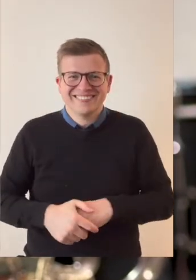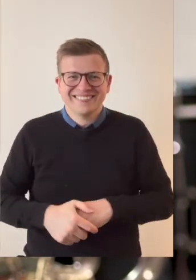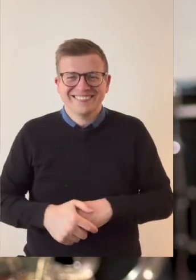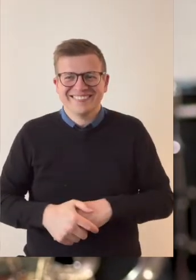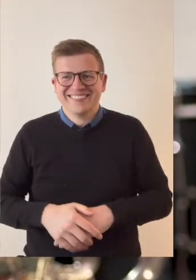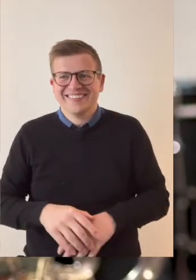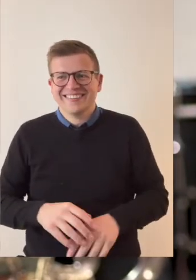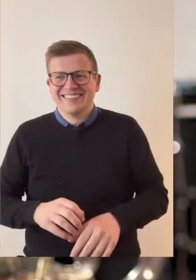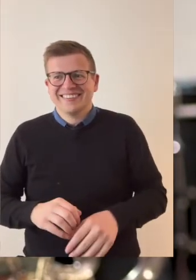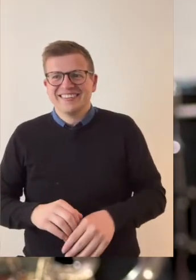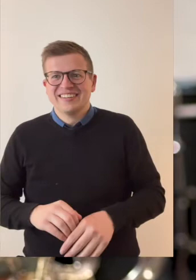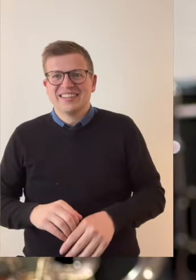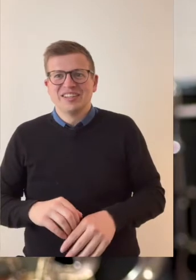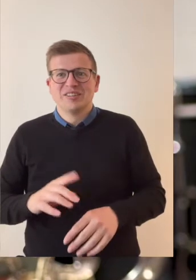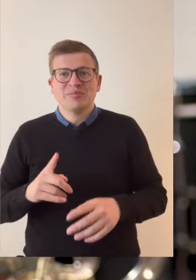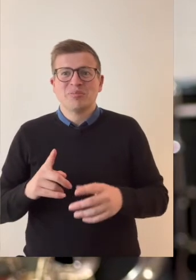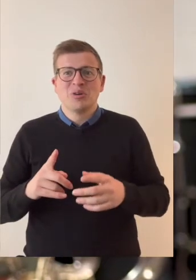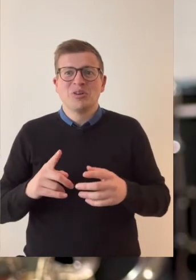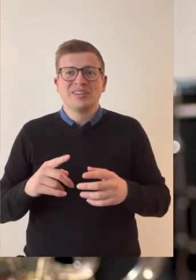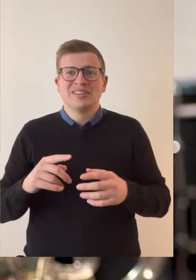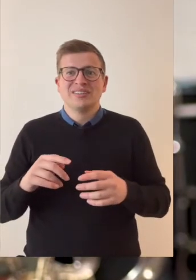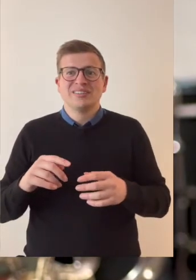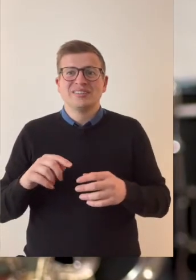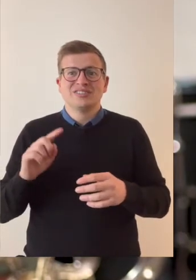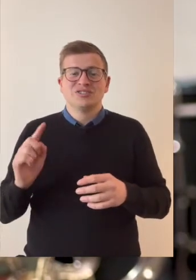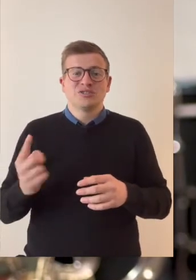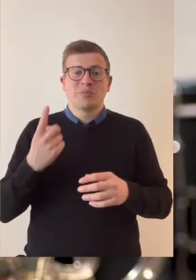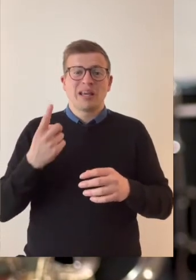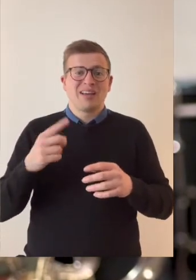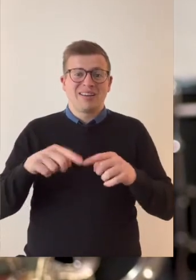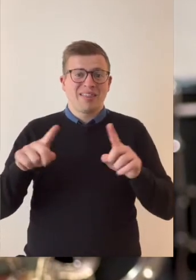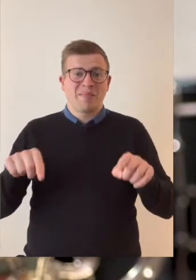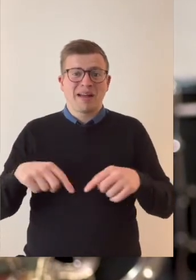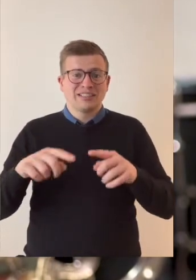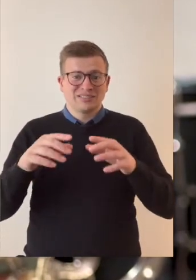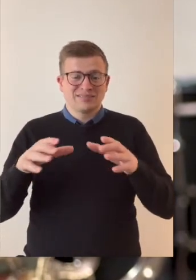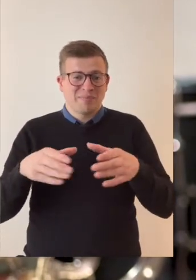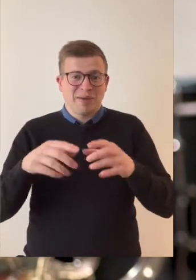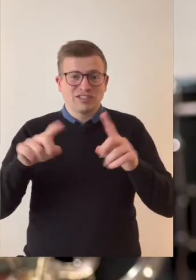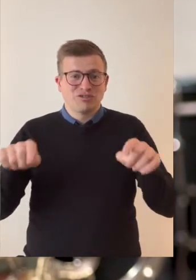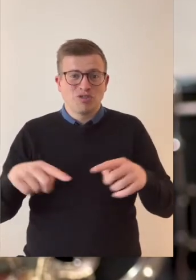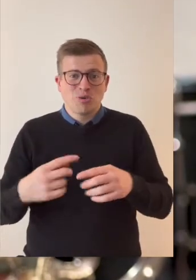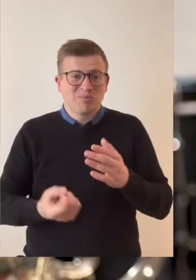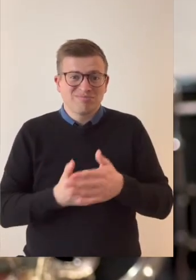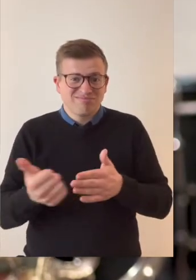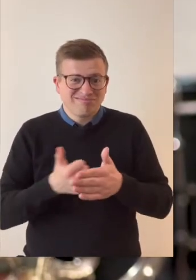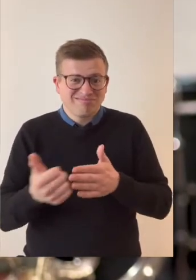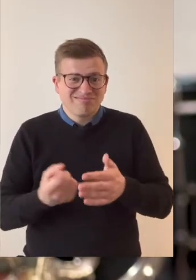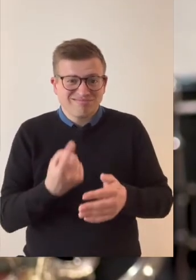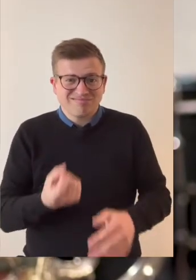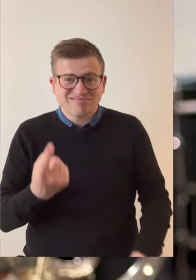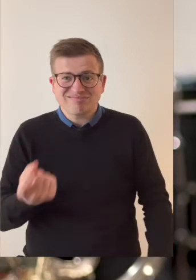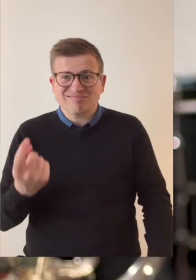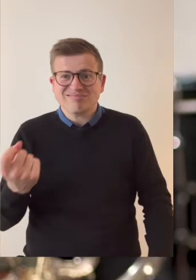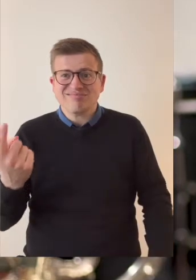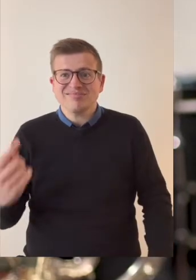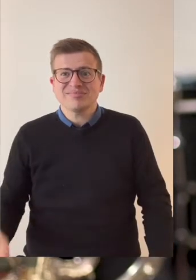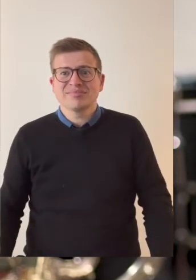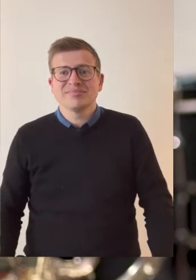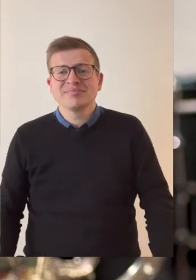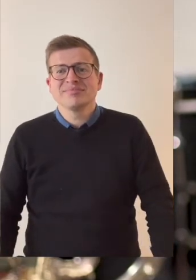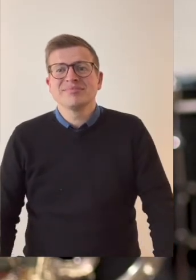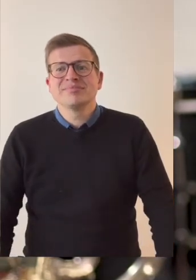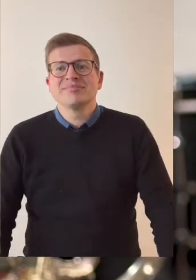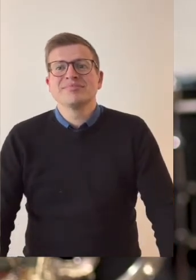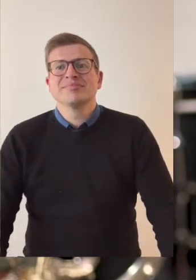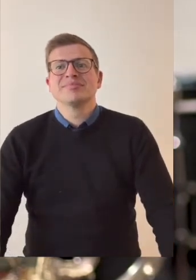and, but he used to appear at the band room quite often. Whether it was a payout or not, I don't